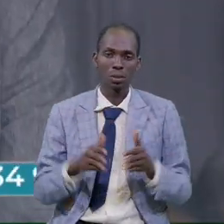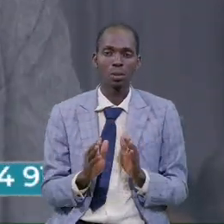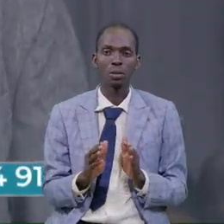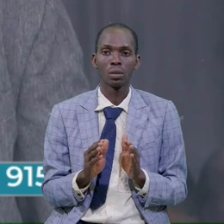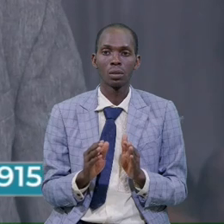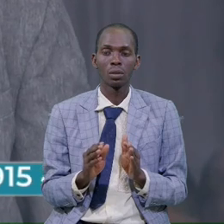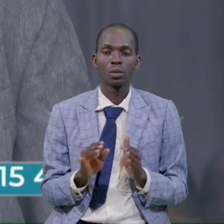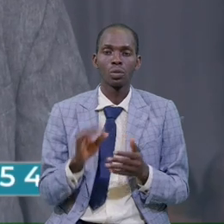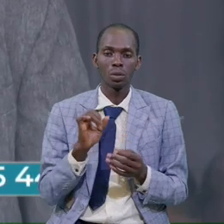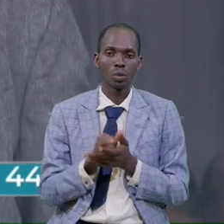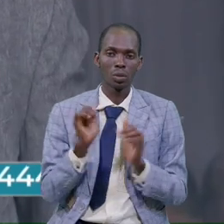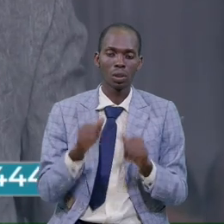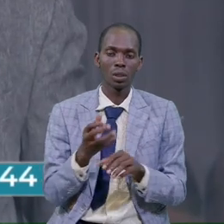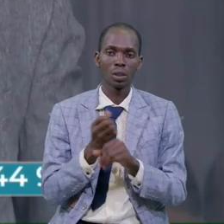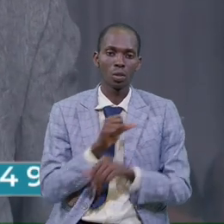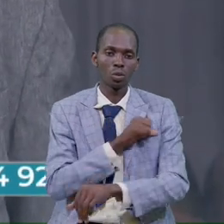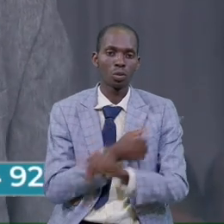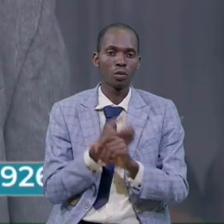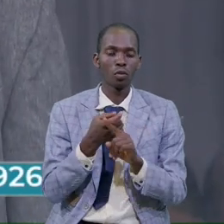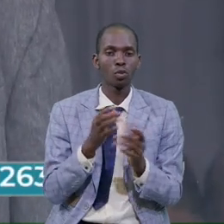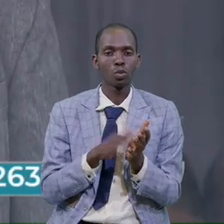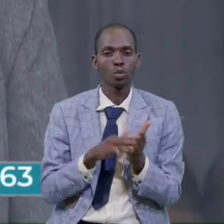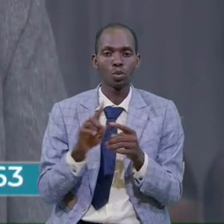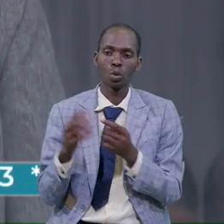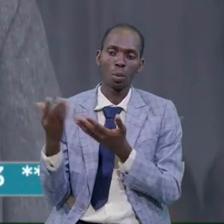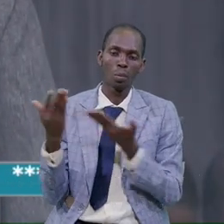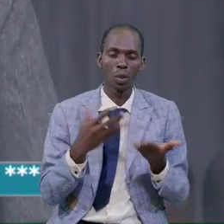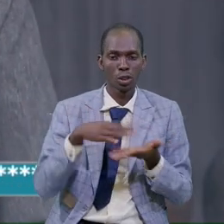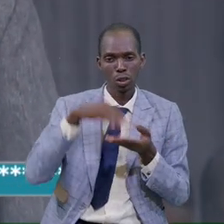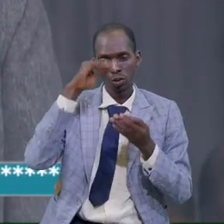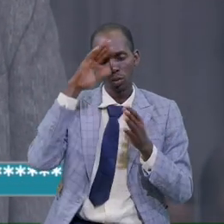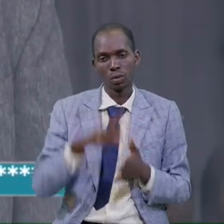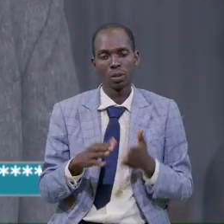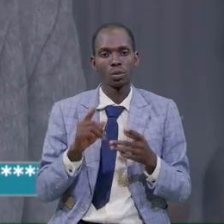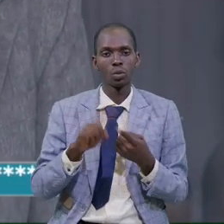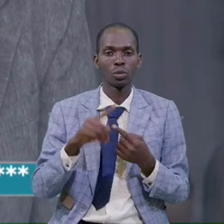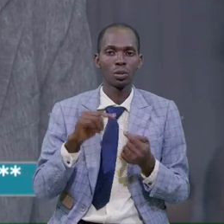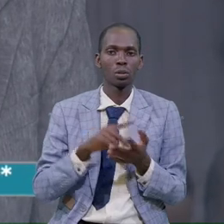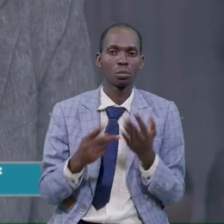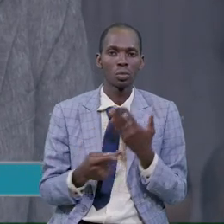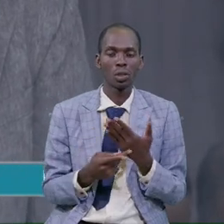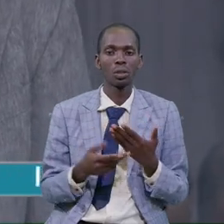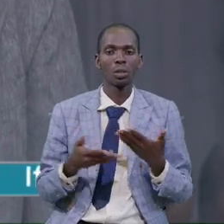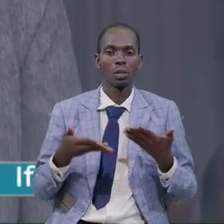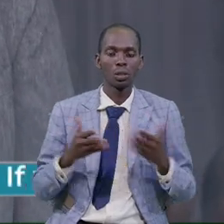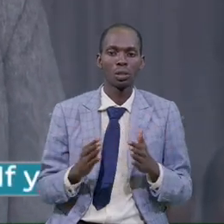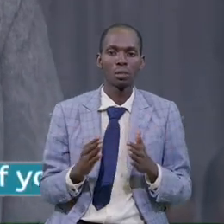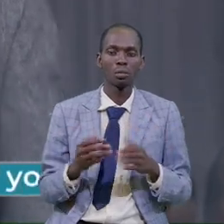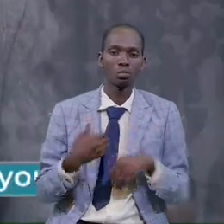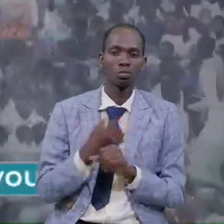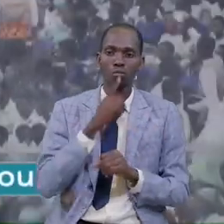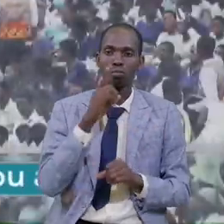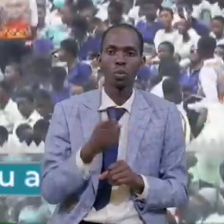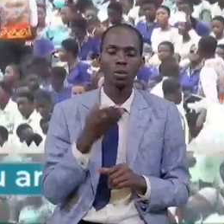them. So let's make sure that proper follow-up takes